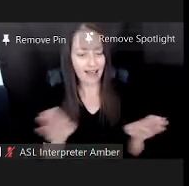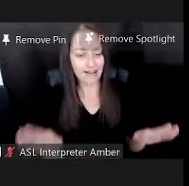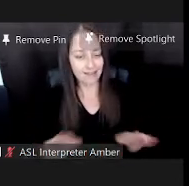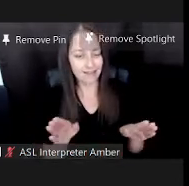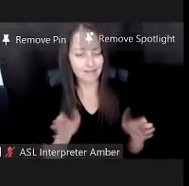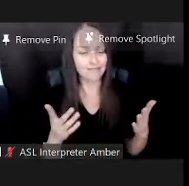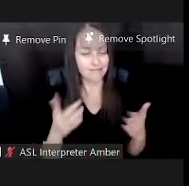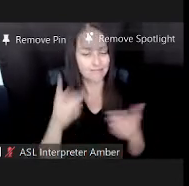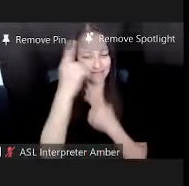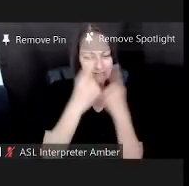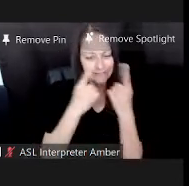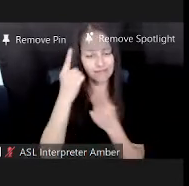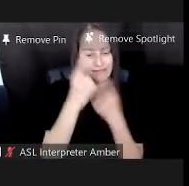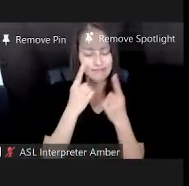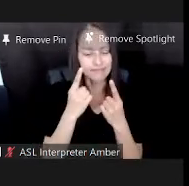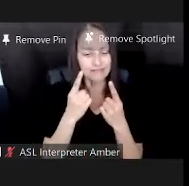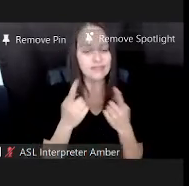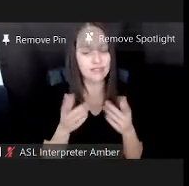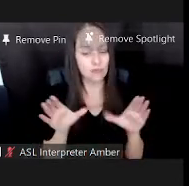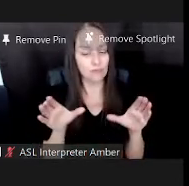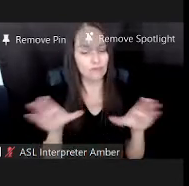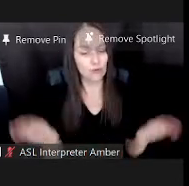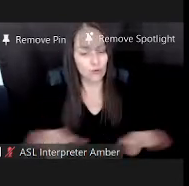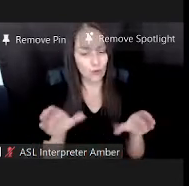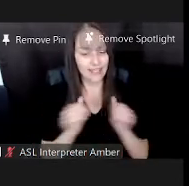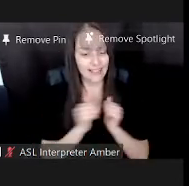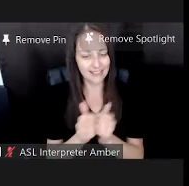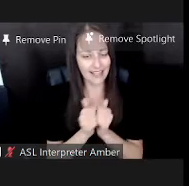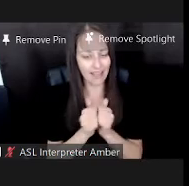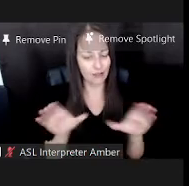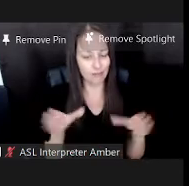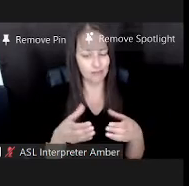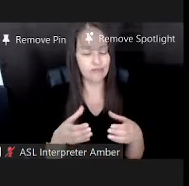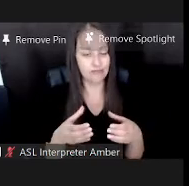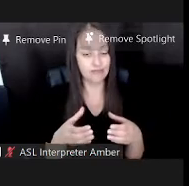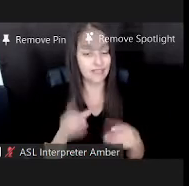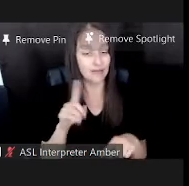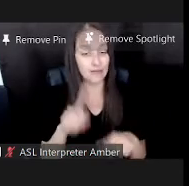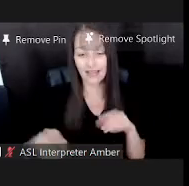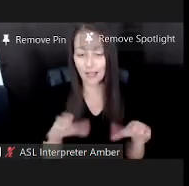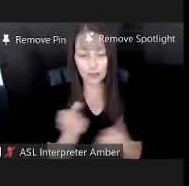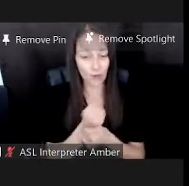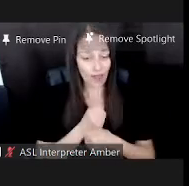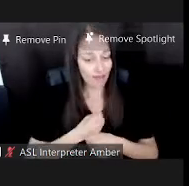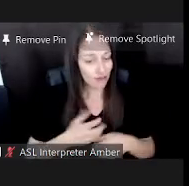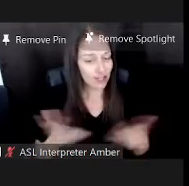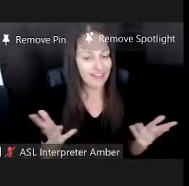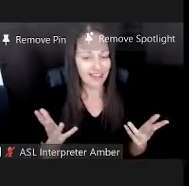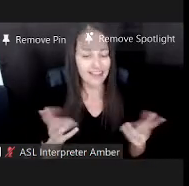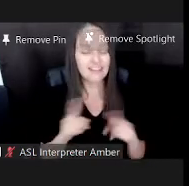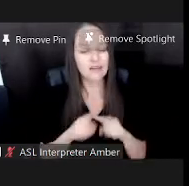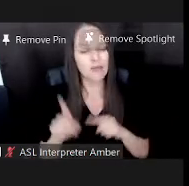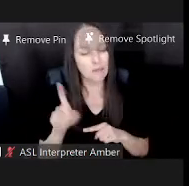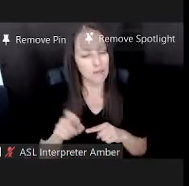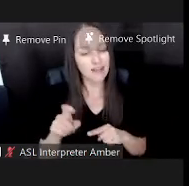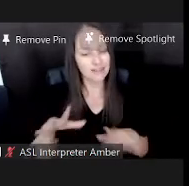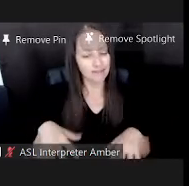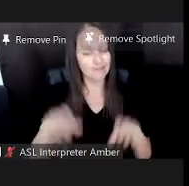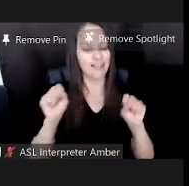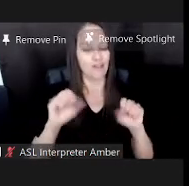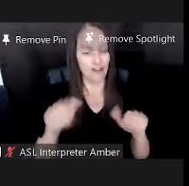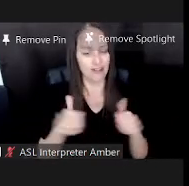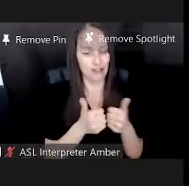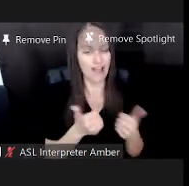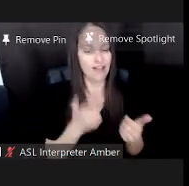that in a collective model. We can't do everything all the time, but we have to do these pieces. So this is a group of people who are willing